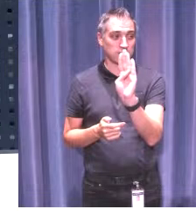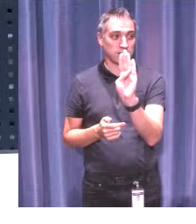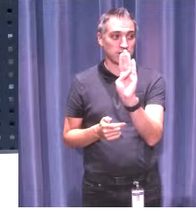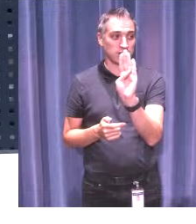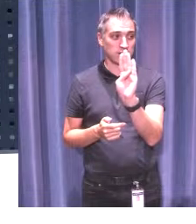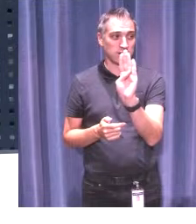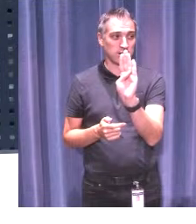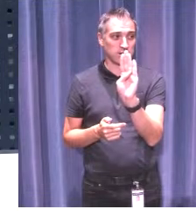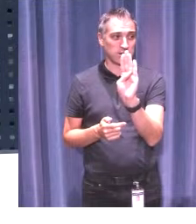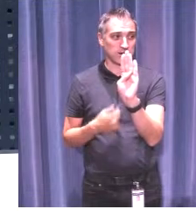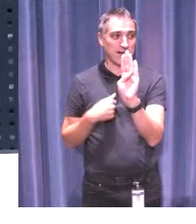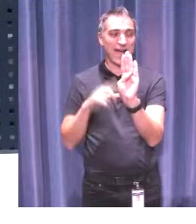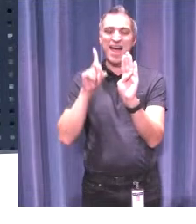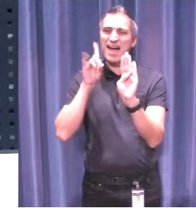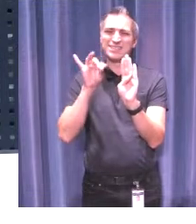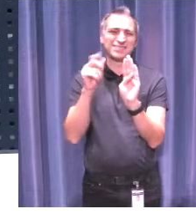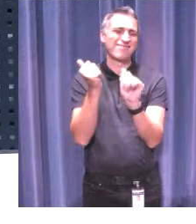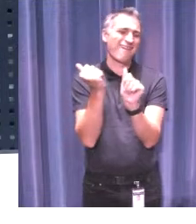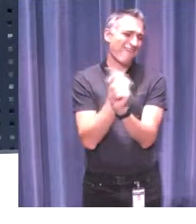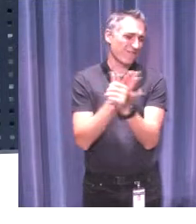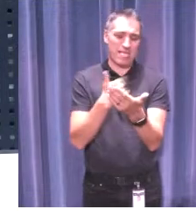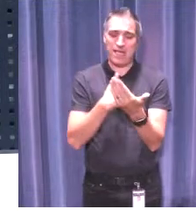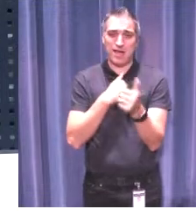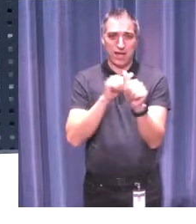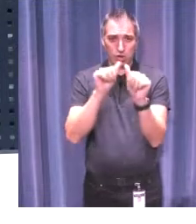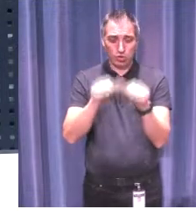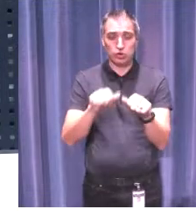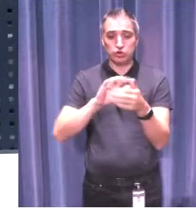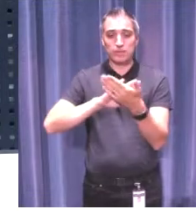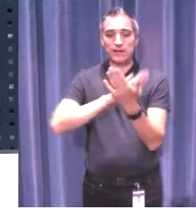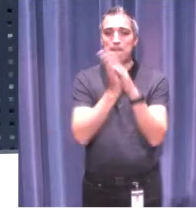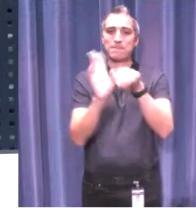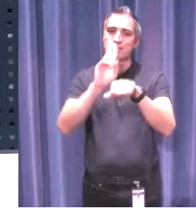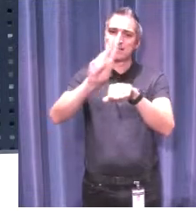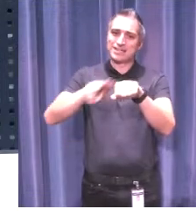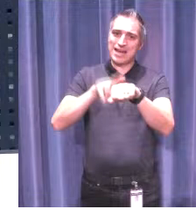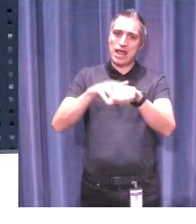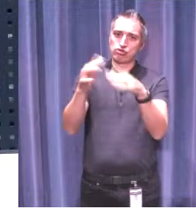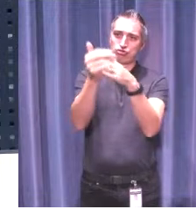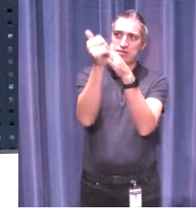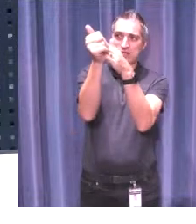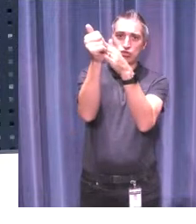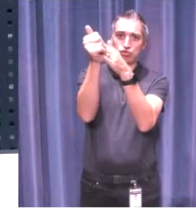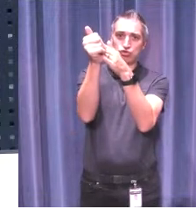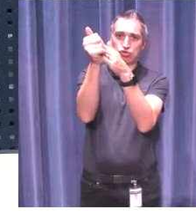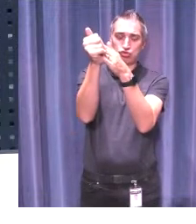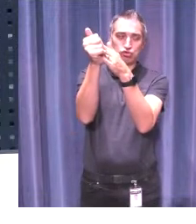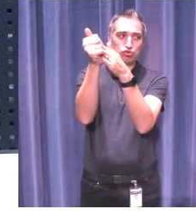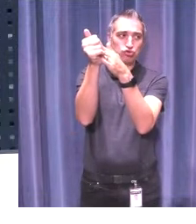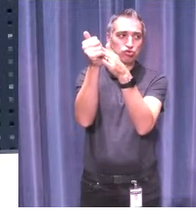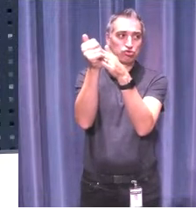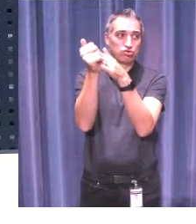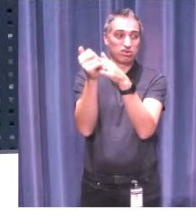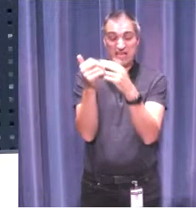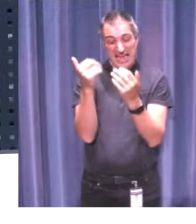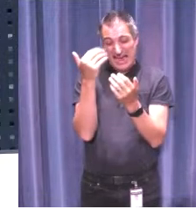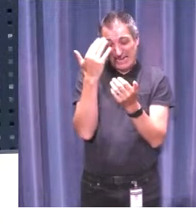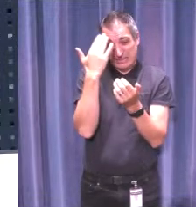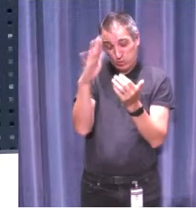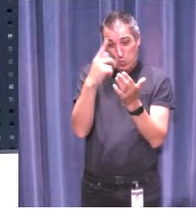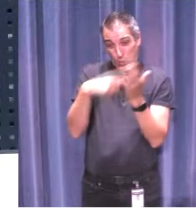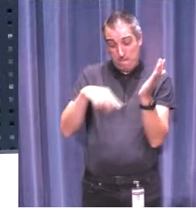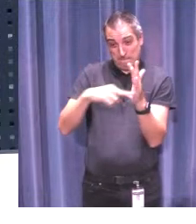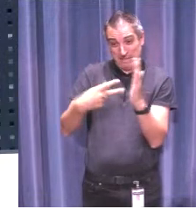I did everything I could to make that program a national leader, and I didn't know what national leader